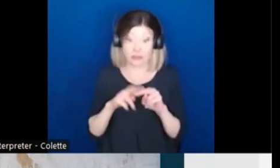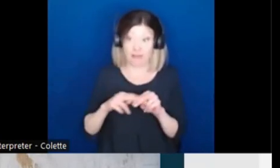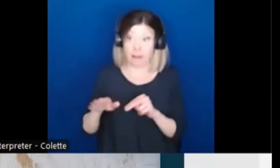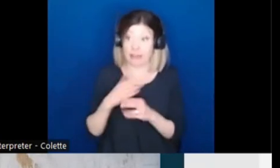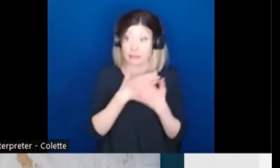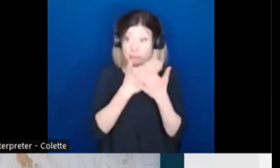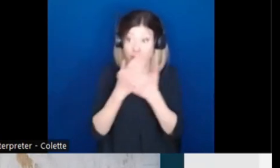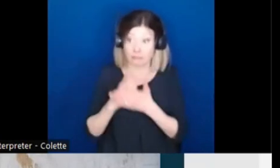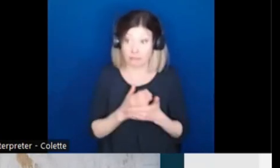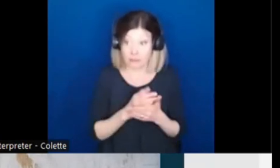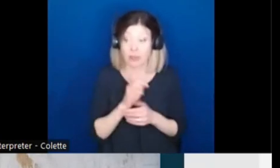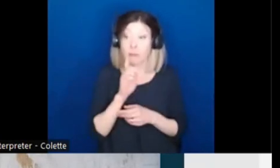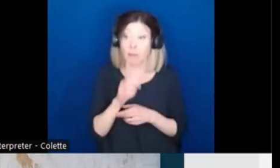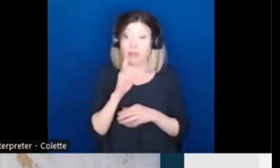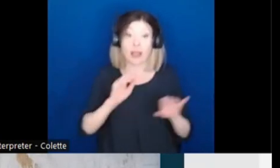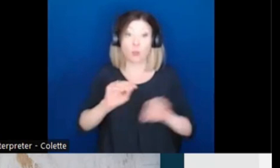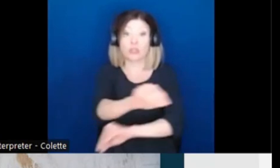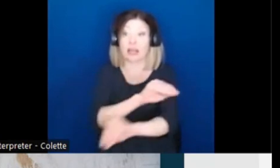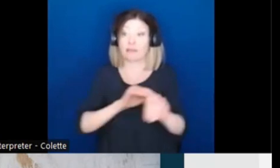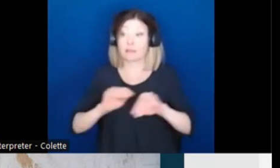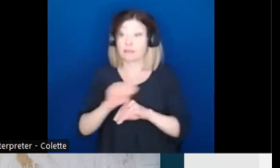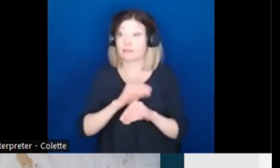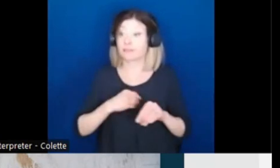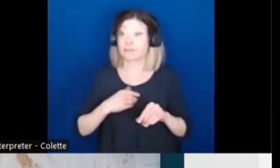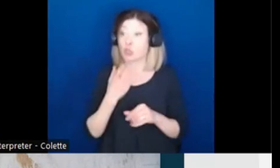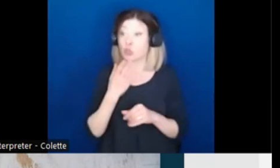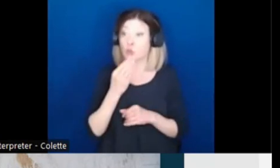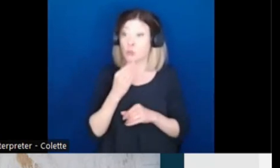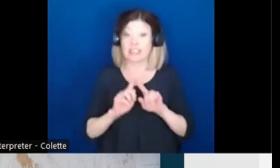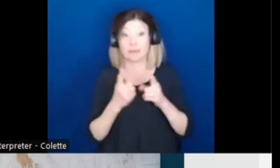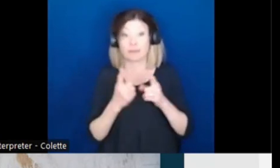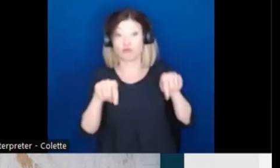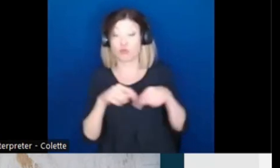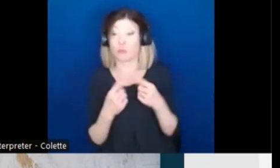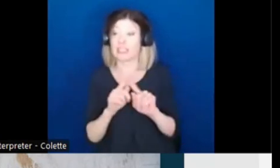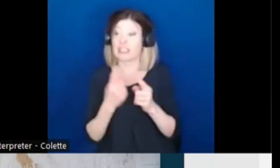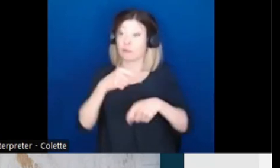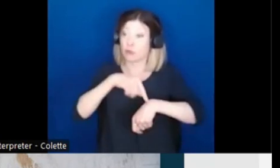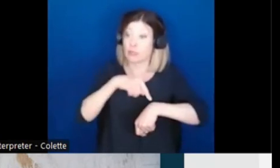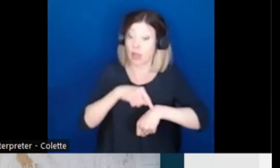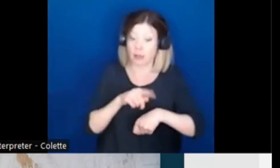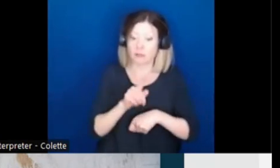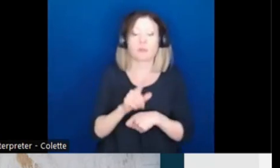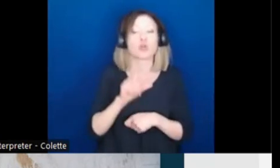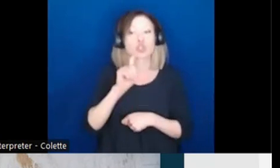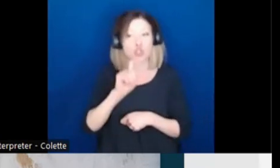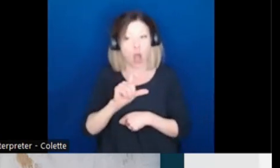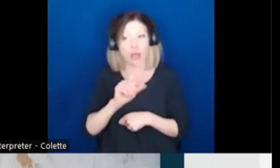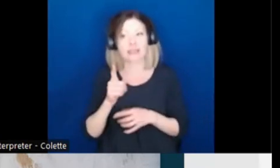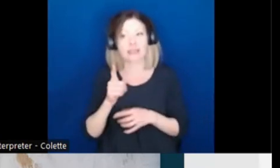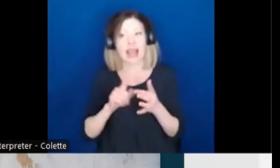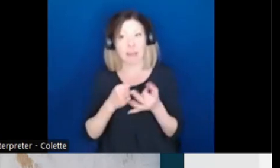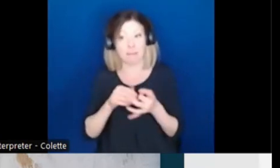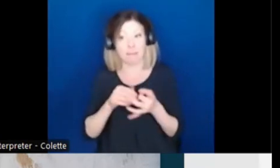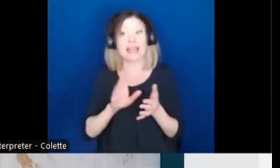been used by different people at different times, but this certainly would have had Charlotte and Emily sleeping in here at one time.